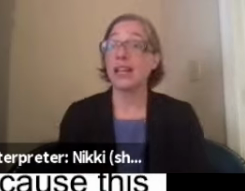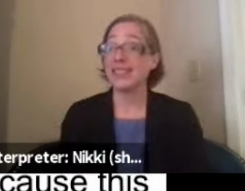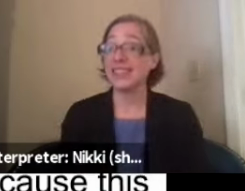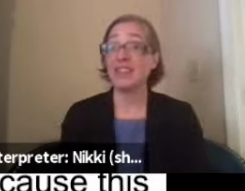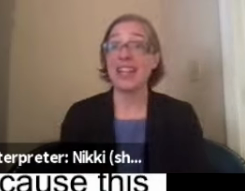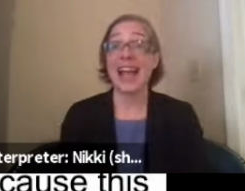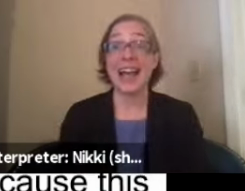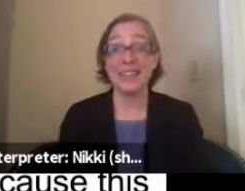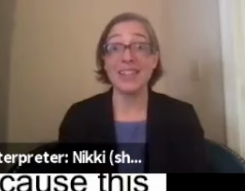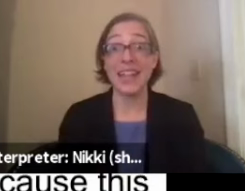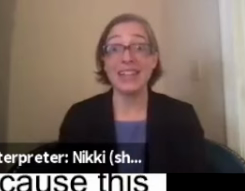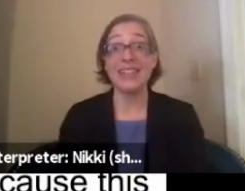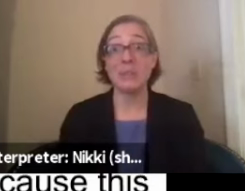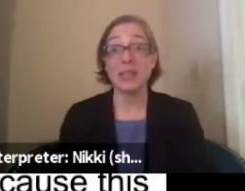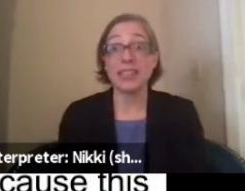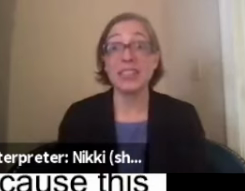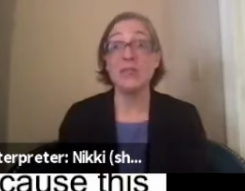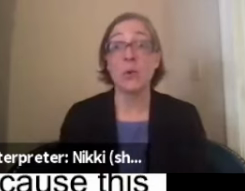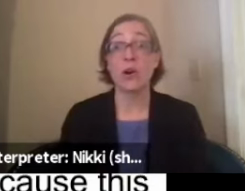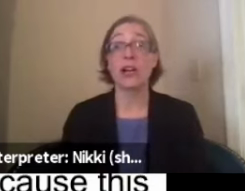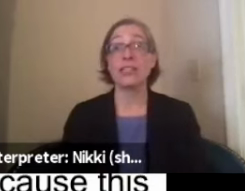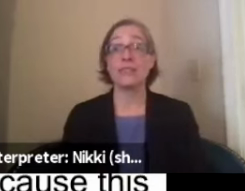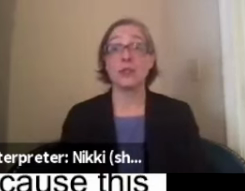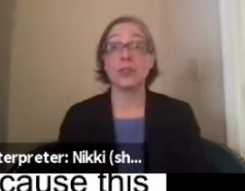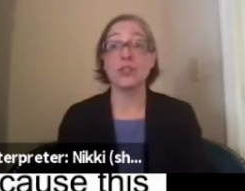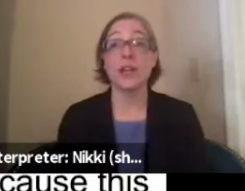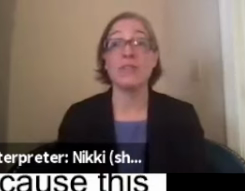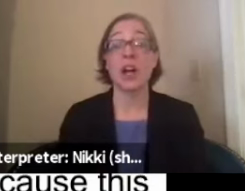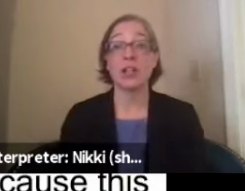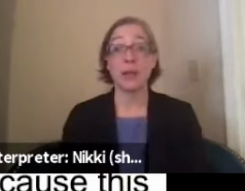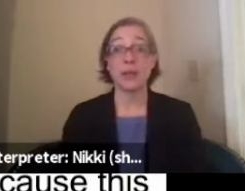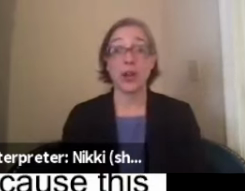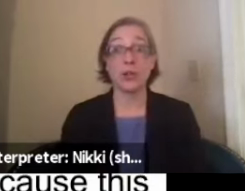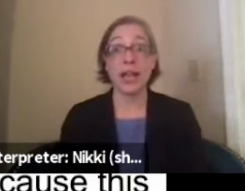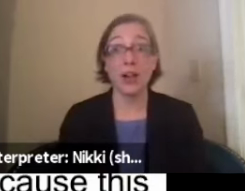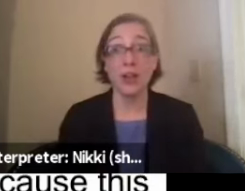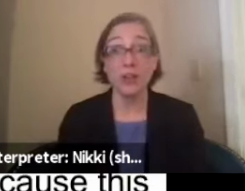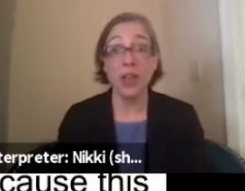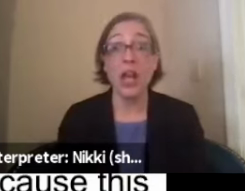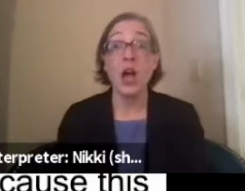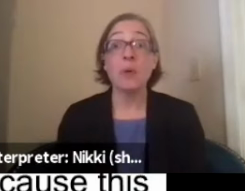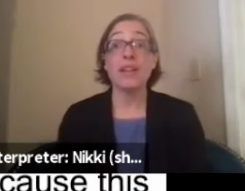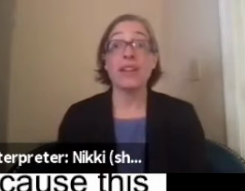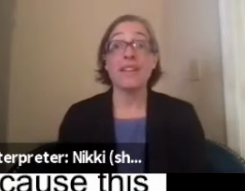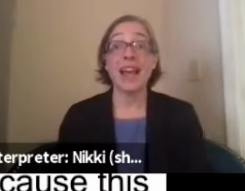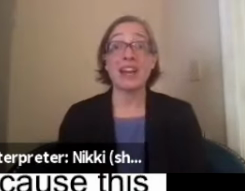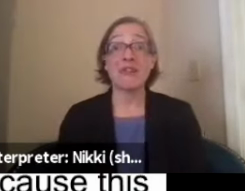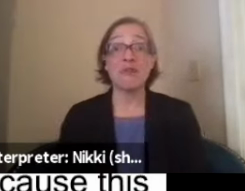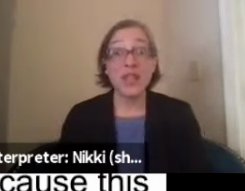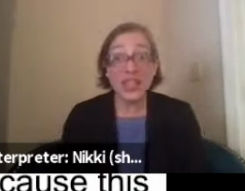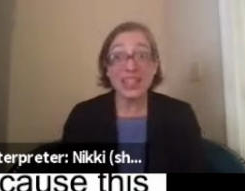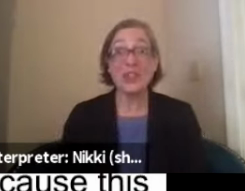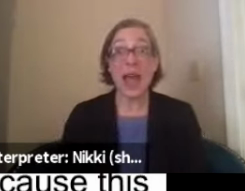While yes, I definitely advocate the ability for individuals to have knowledge about their own health, but